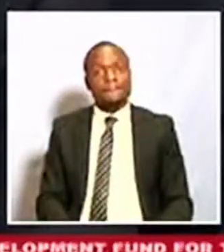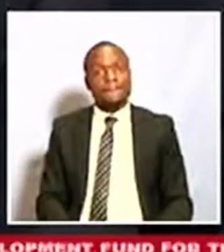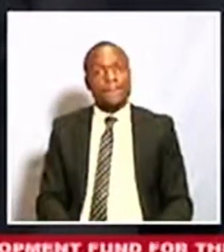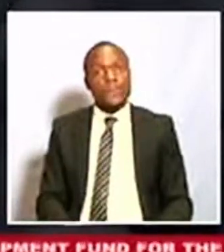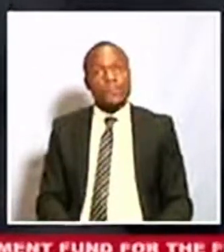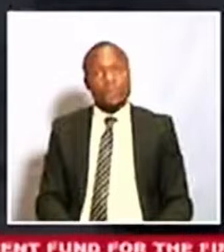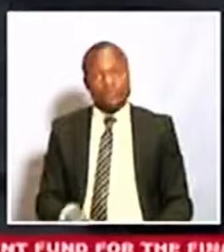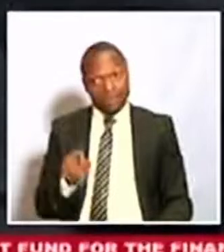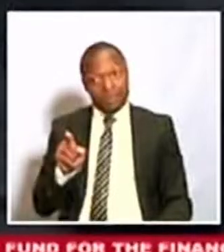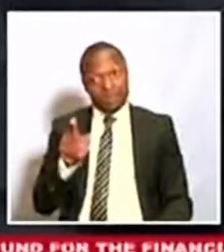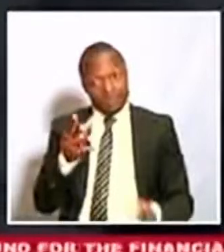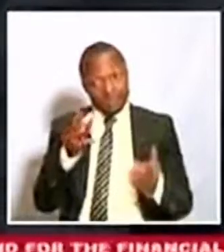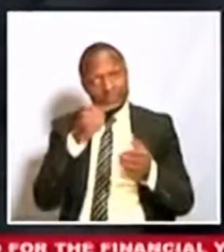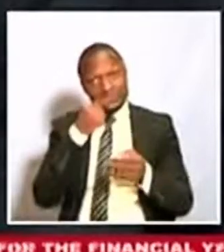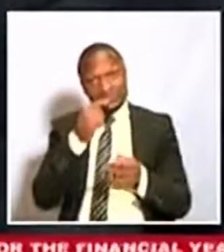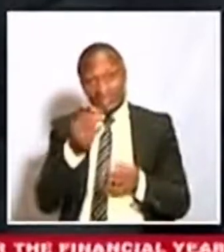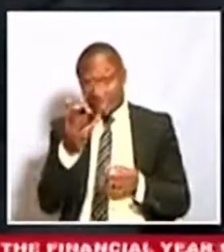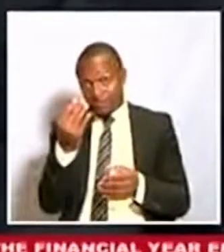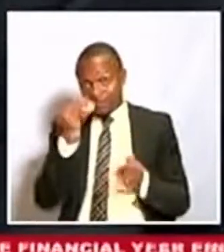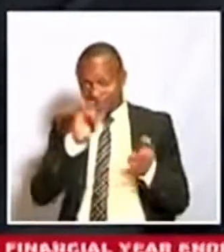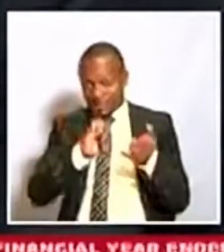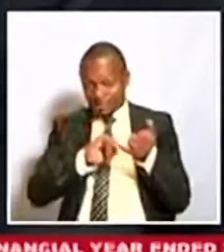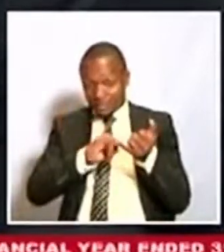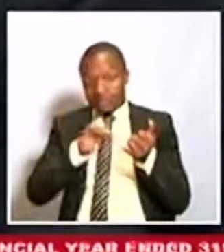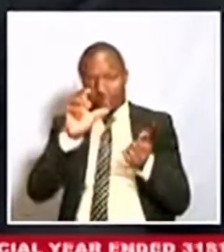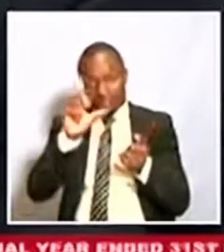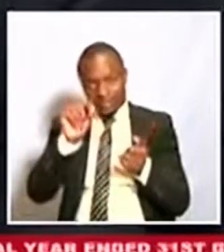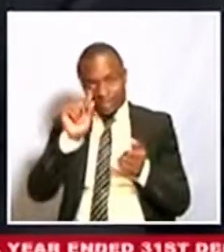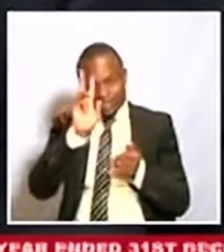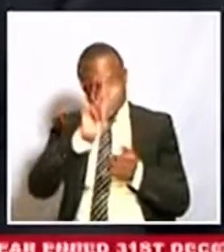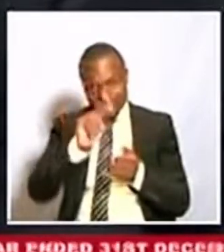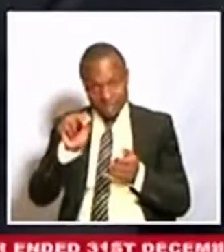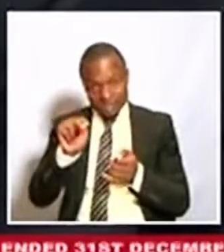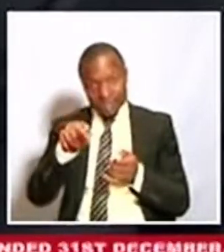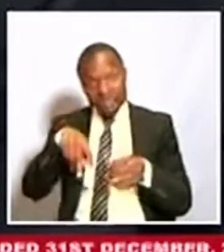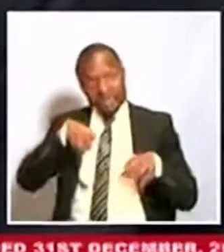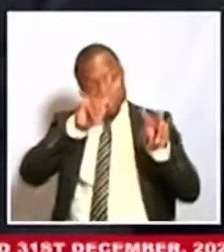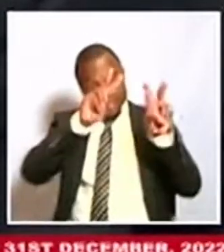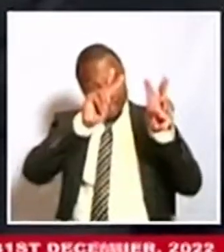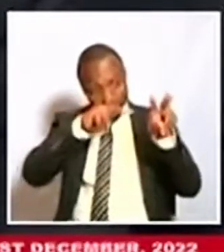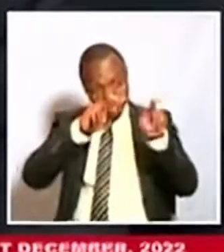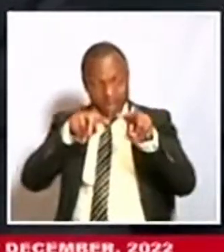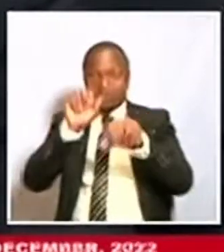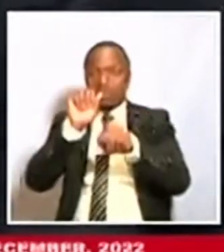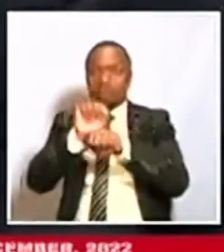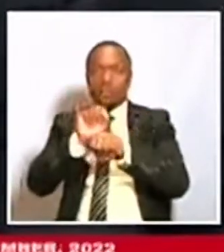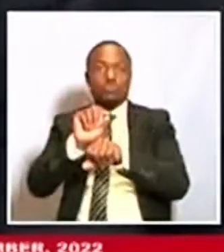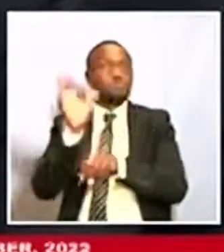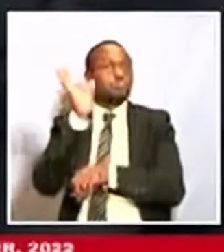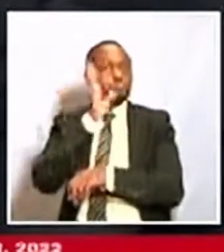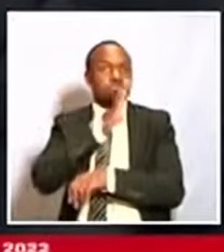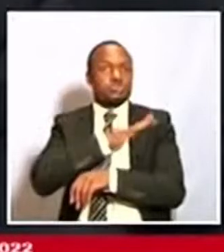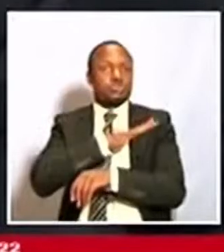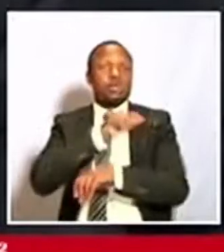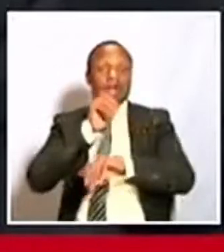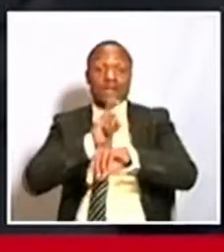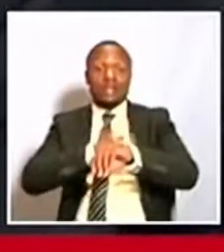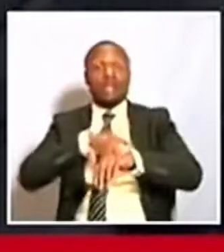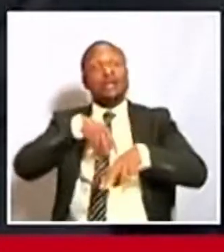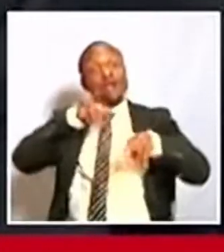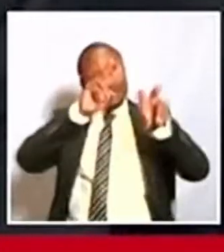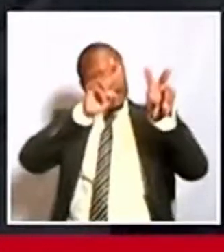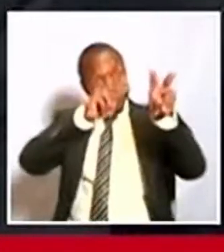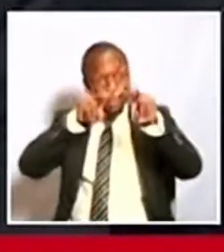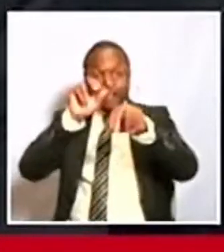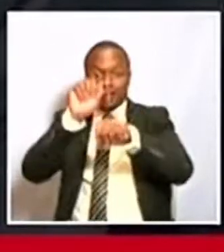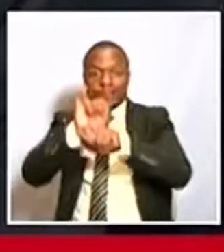I wish to say that on 14th September 2022, a monitoring exercise was done. And during the monitoring exercise, it